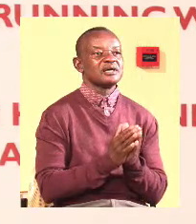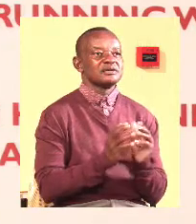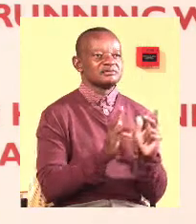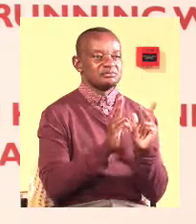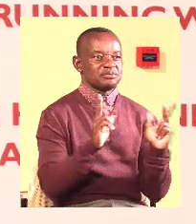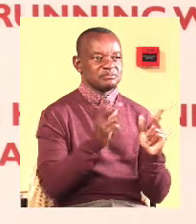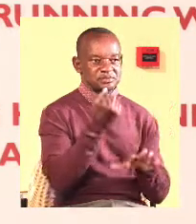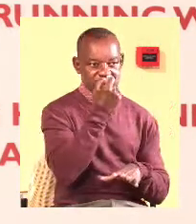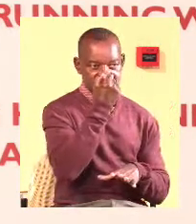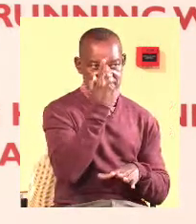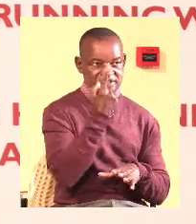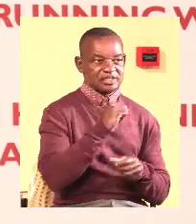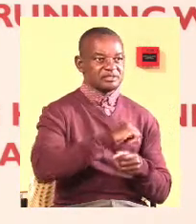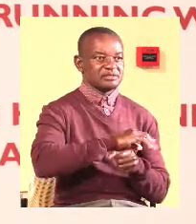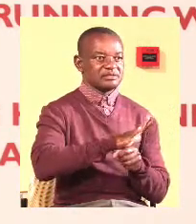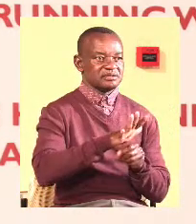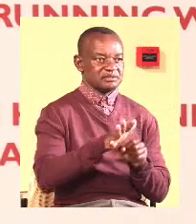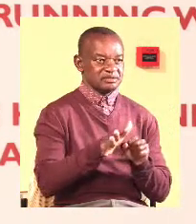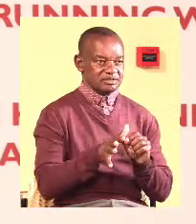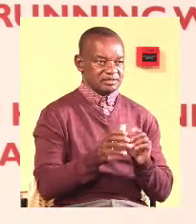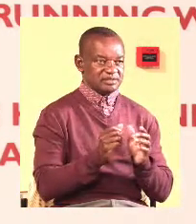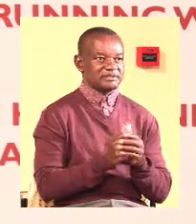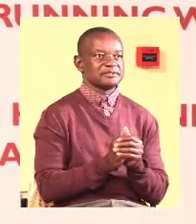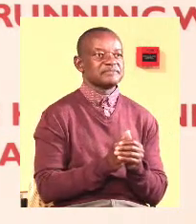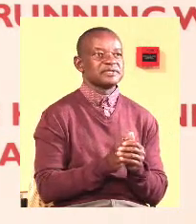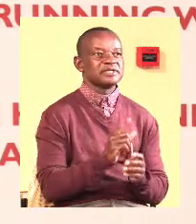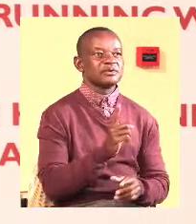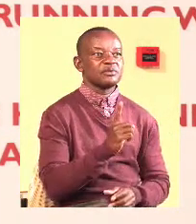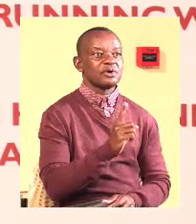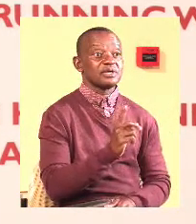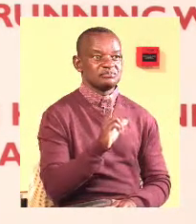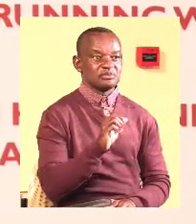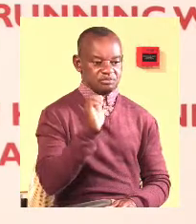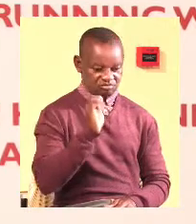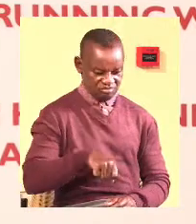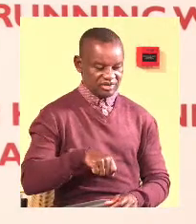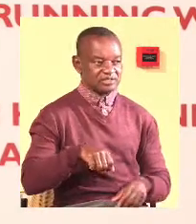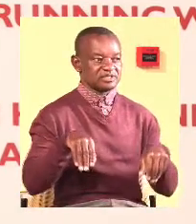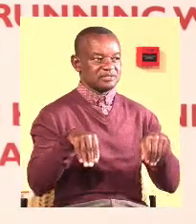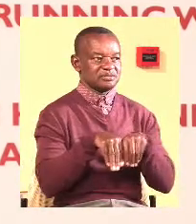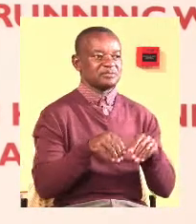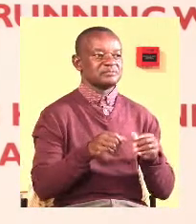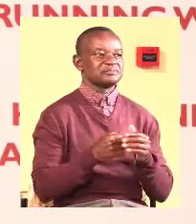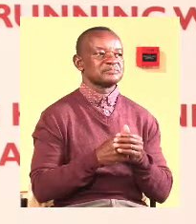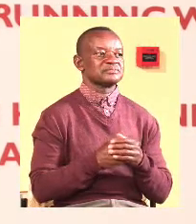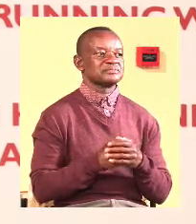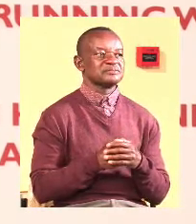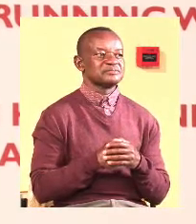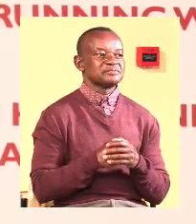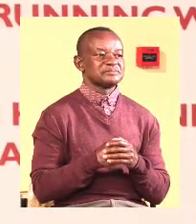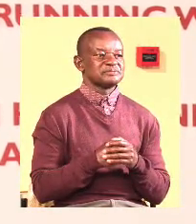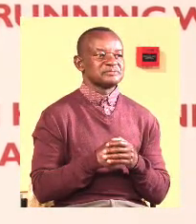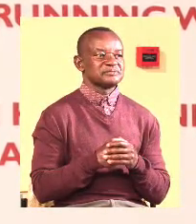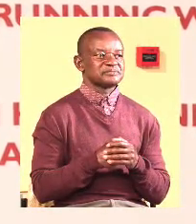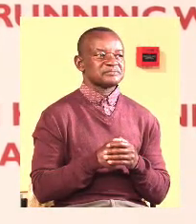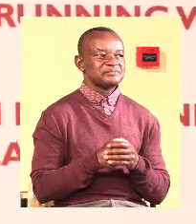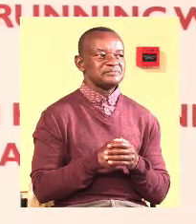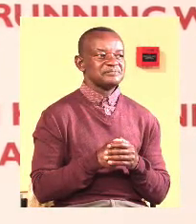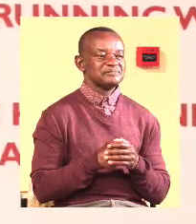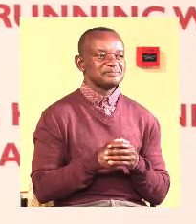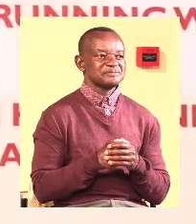is being expected from them. Thank you so much. Sergeant Namboha, Perhaps in addition. do you have anything